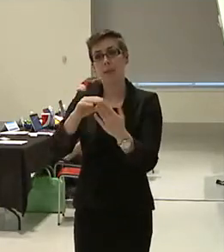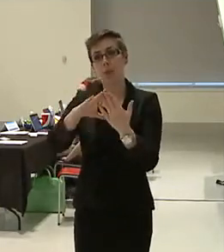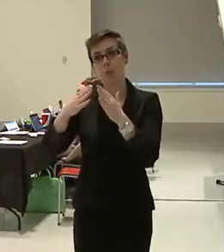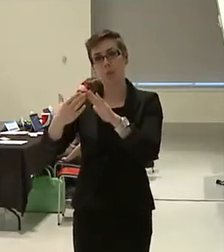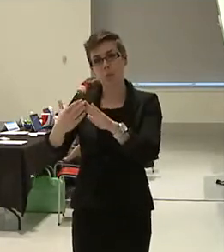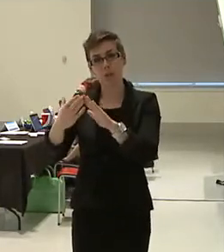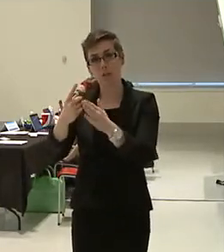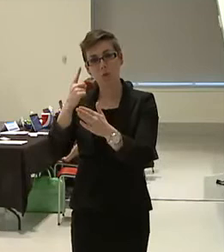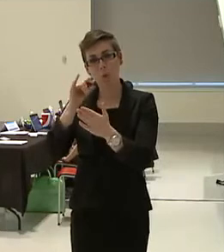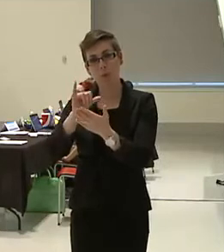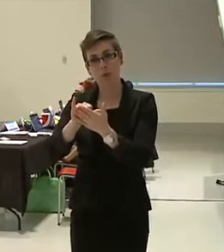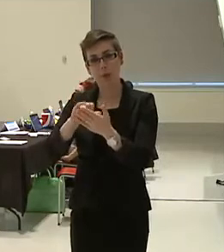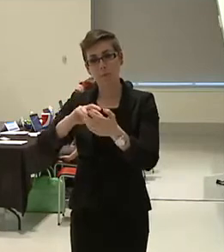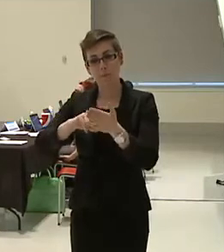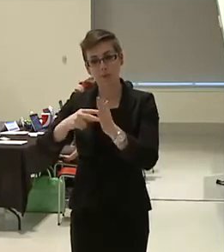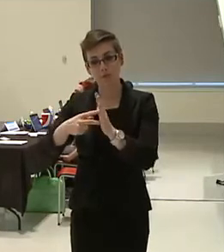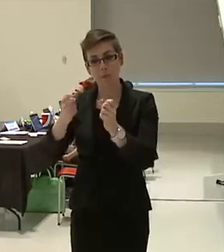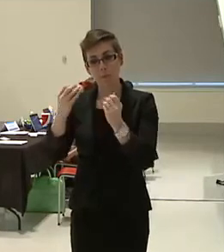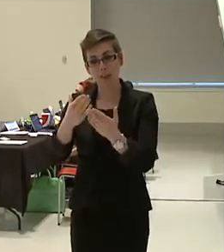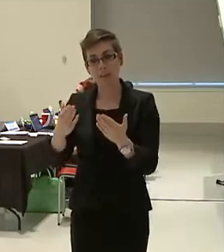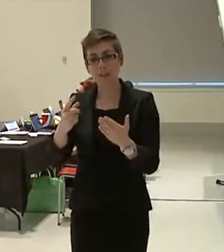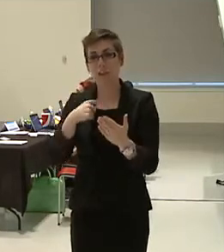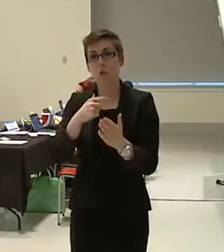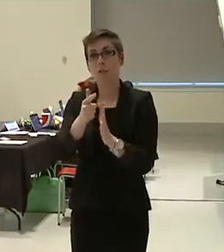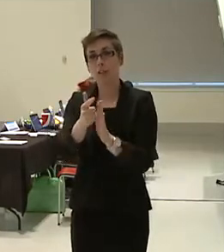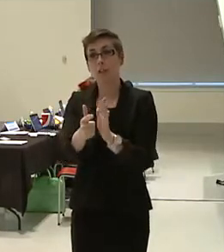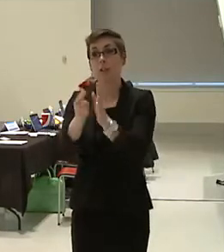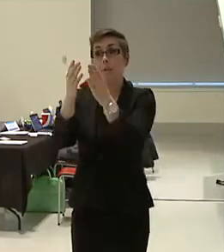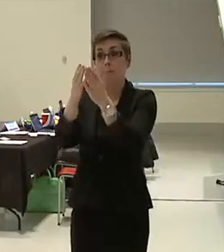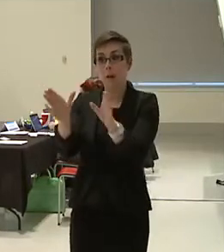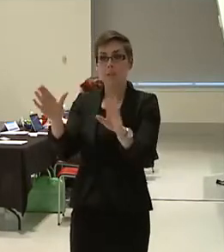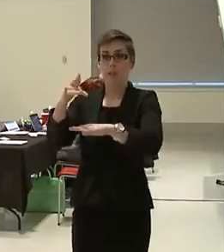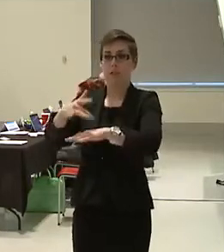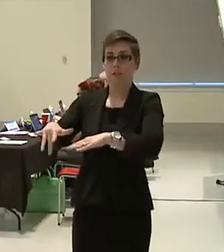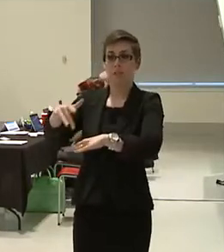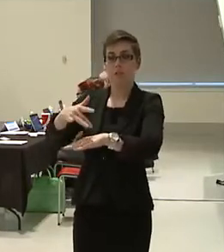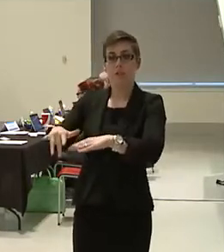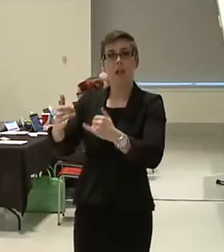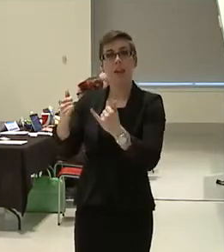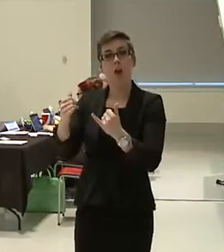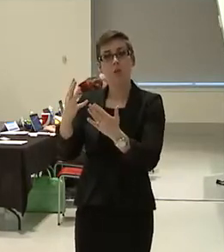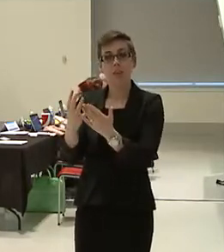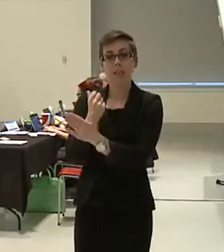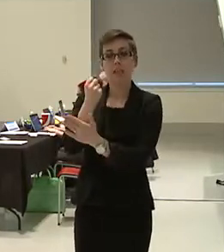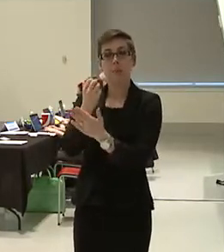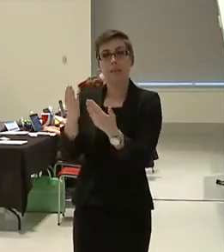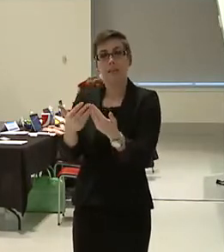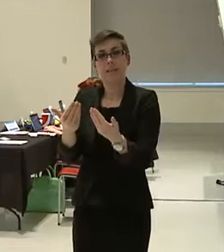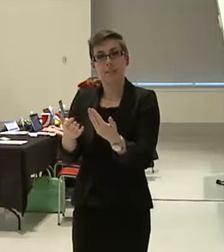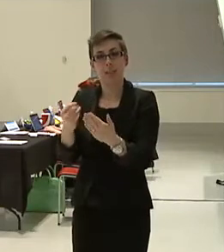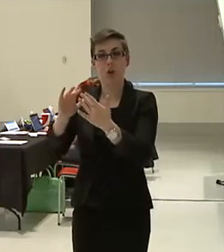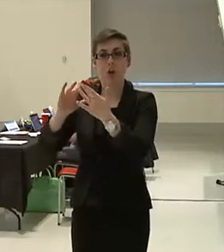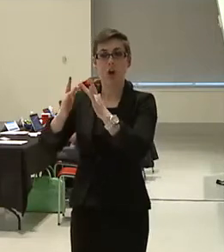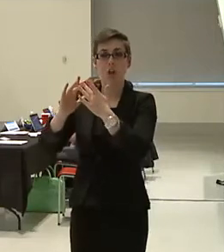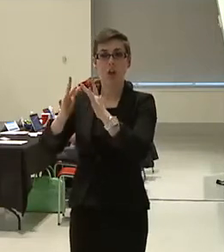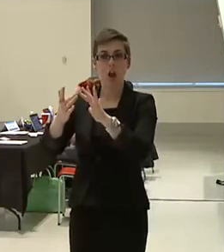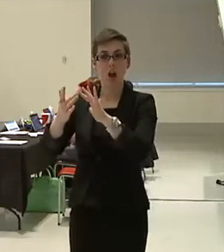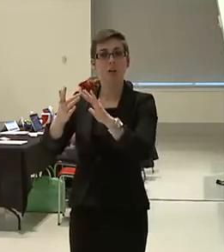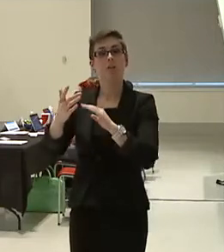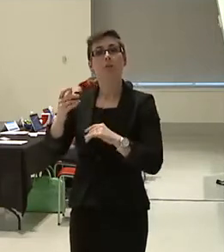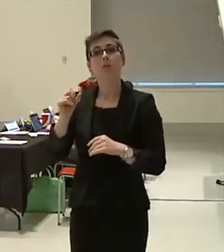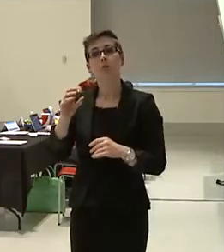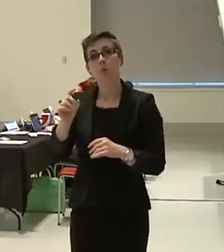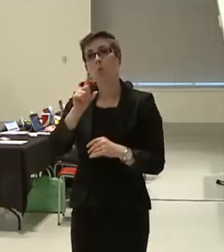because there's a lot of things that are legally public that, because you can now get them very easily in bulk online, it creates a very different set of